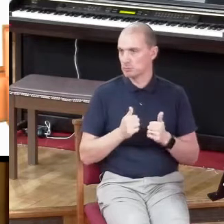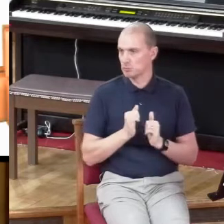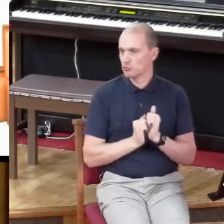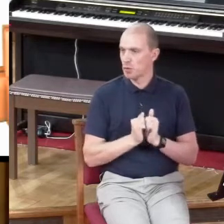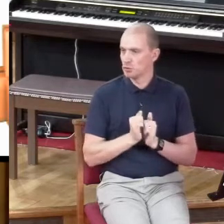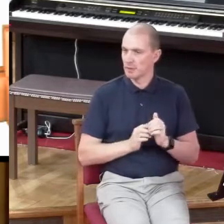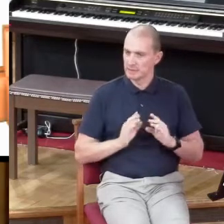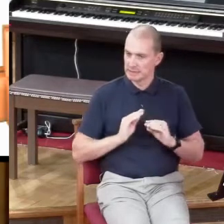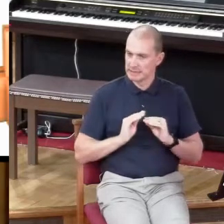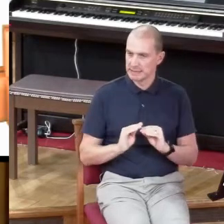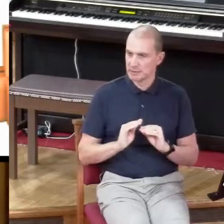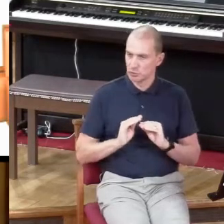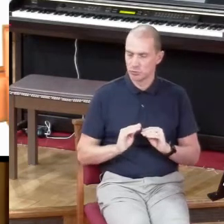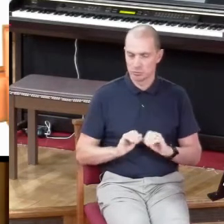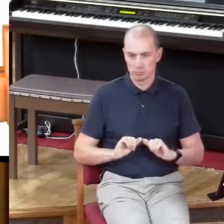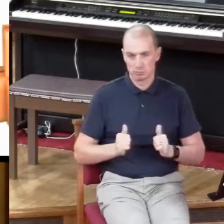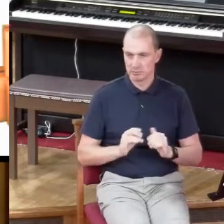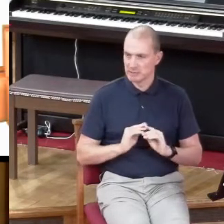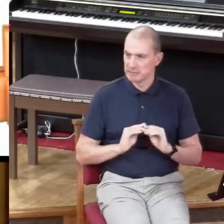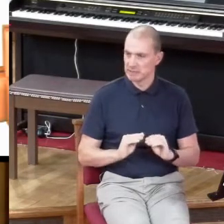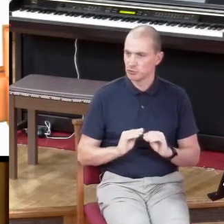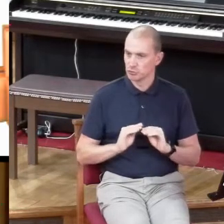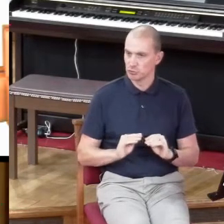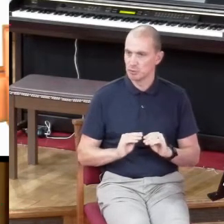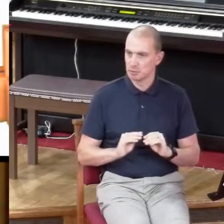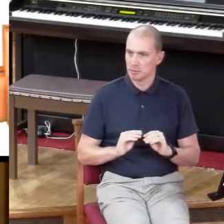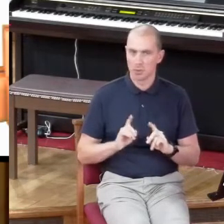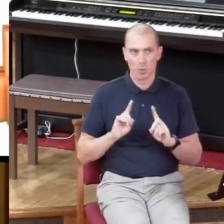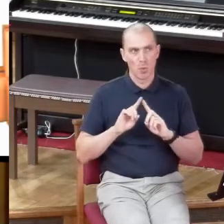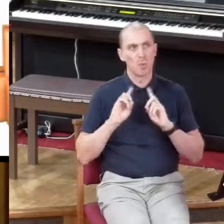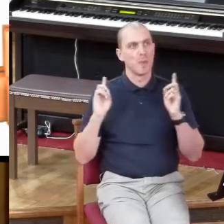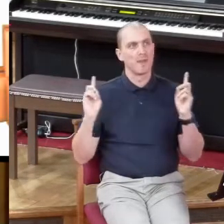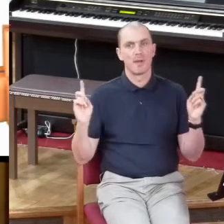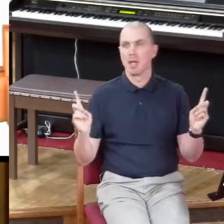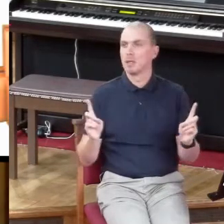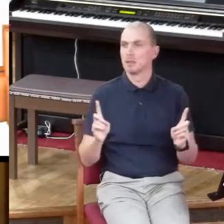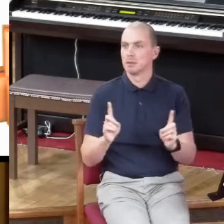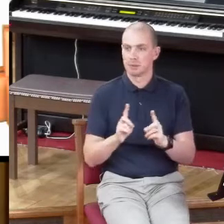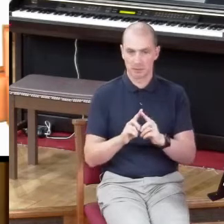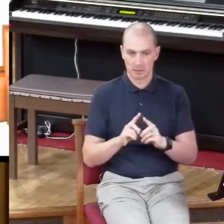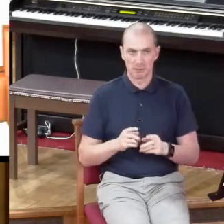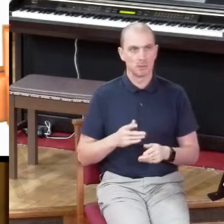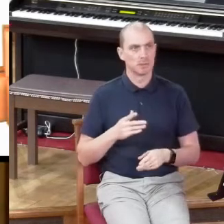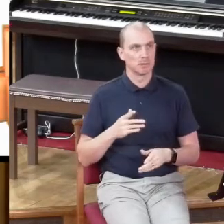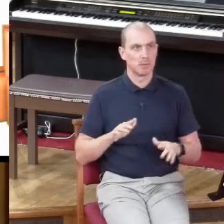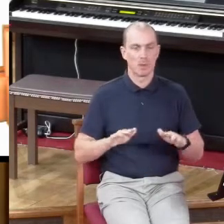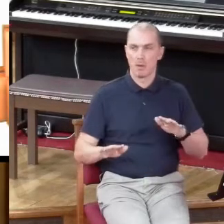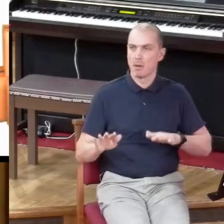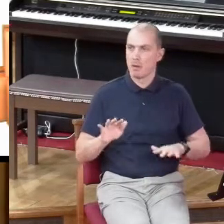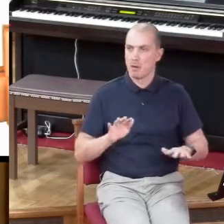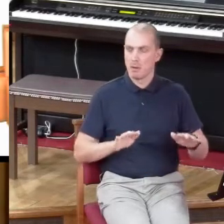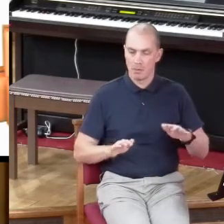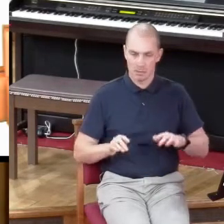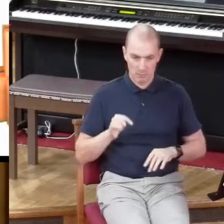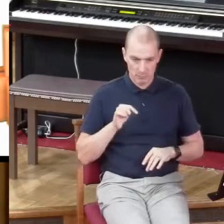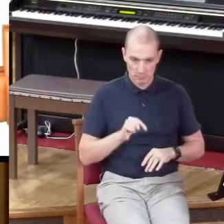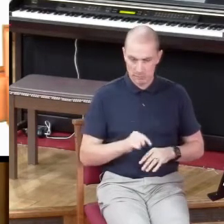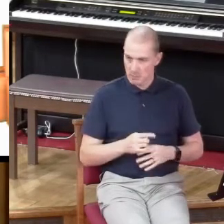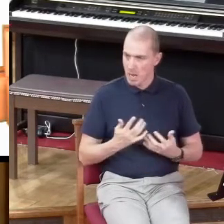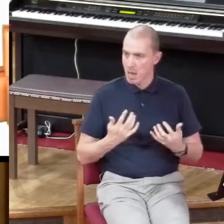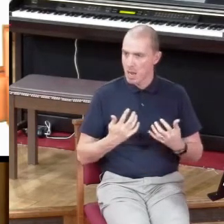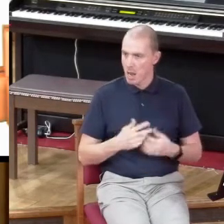in an otherwise meaningless universe. This is where I get my bearings in a lost world, because Jesus is